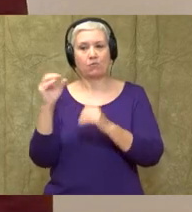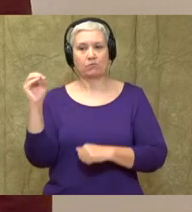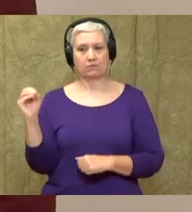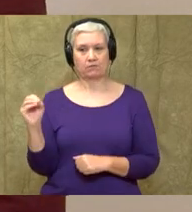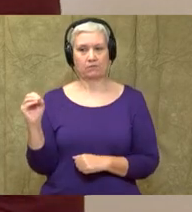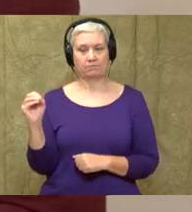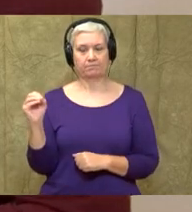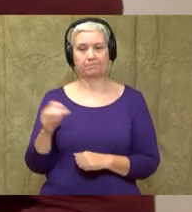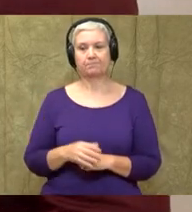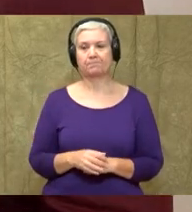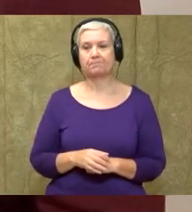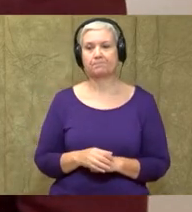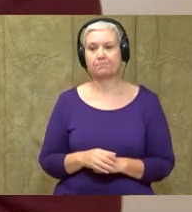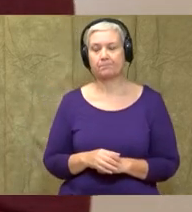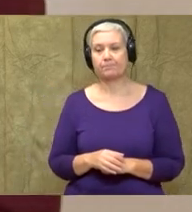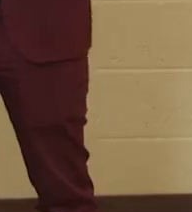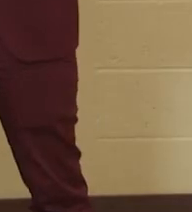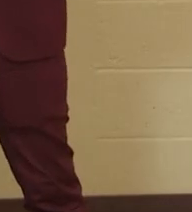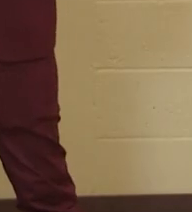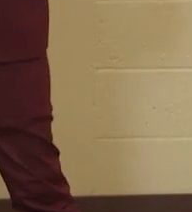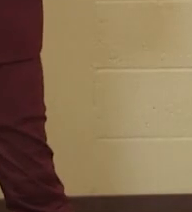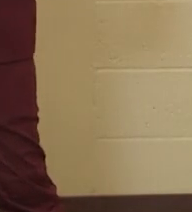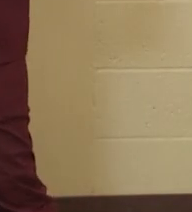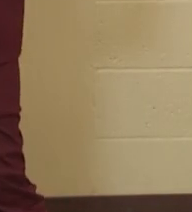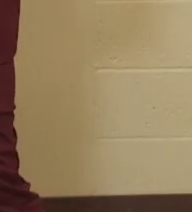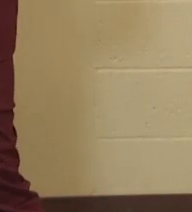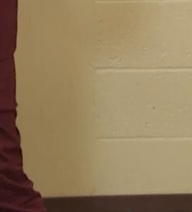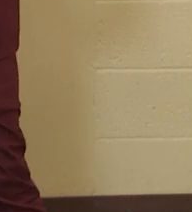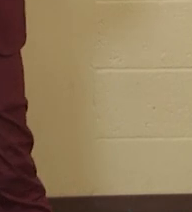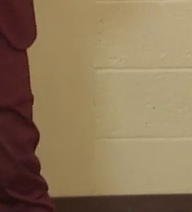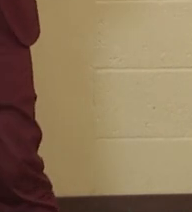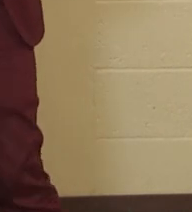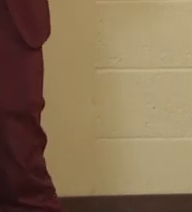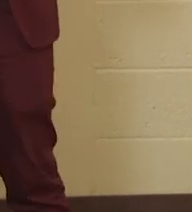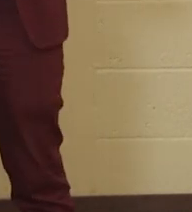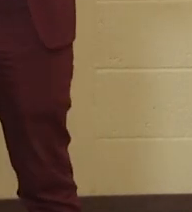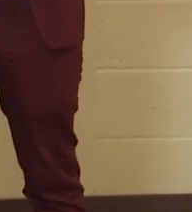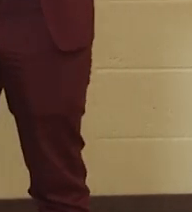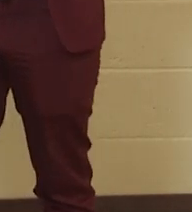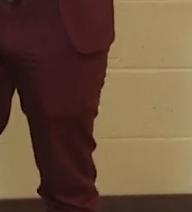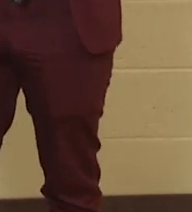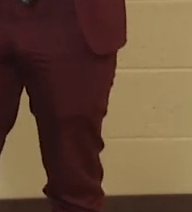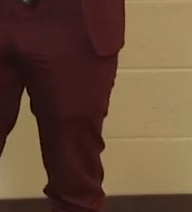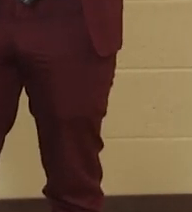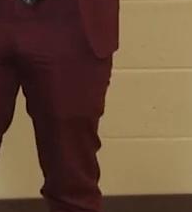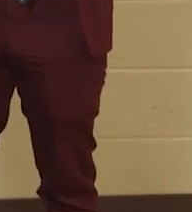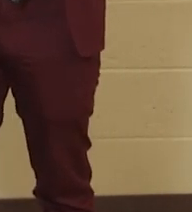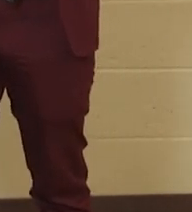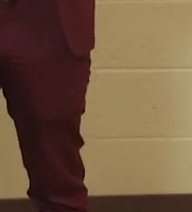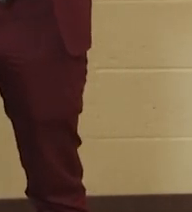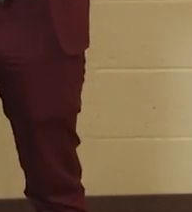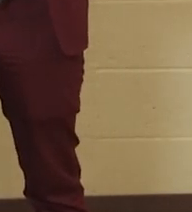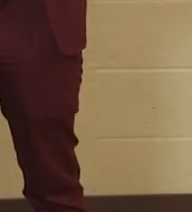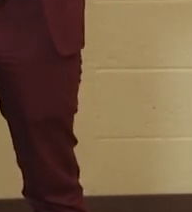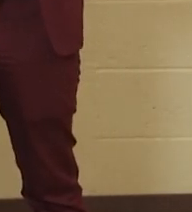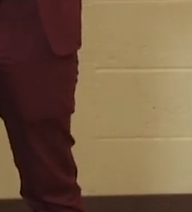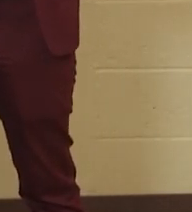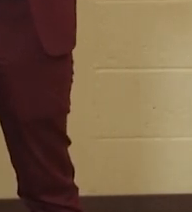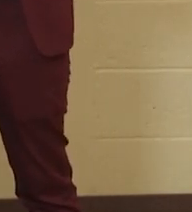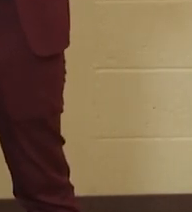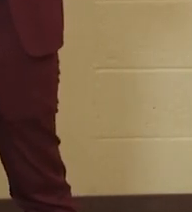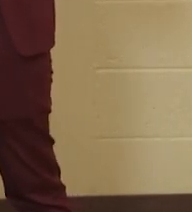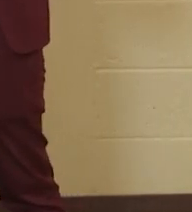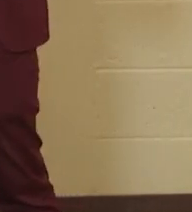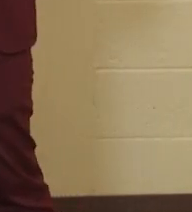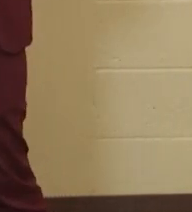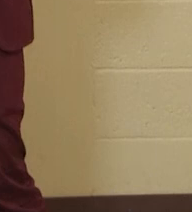other variations on quadratic equation forms today. And then lastly, what are the different strategies for solving quadratic equations?